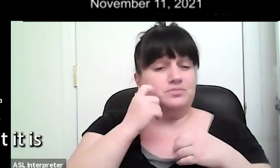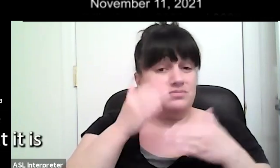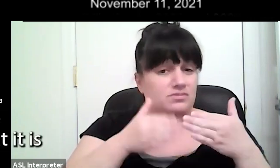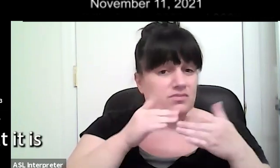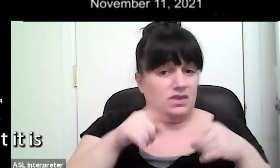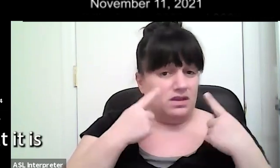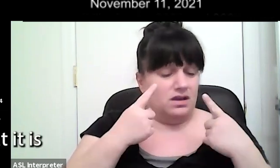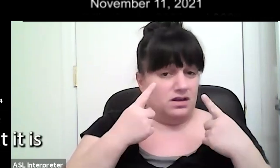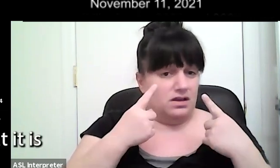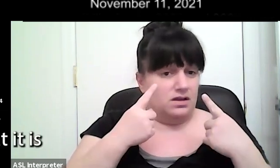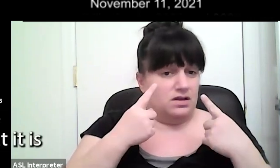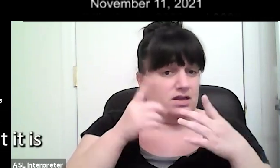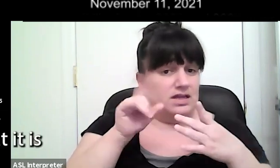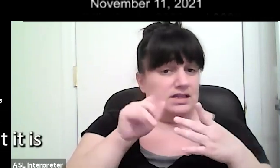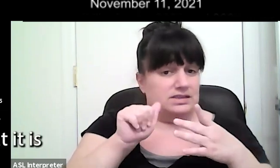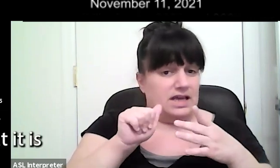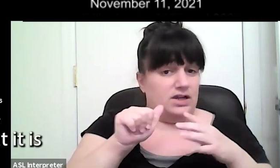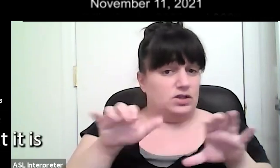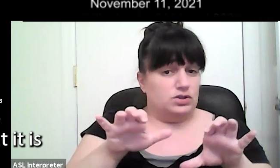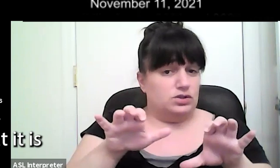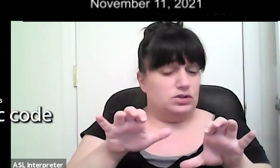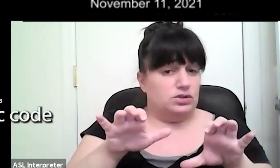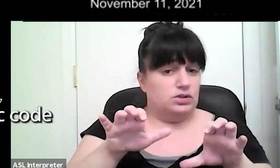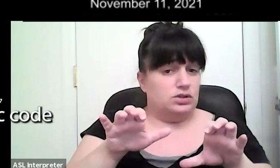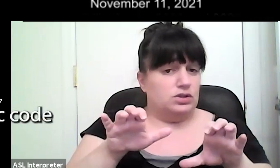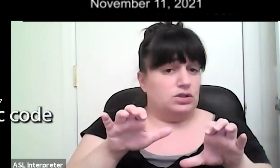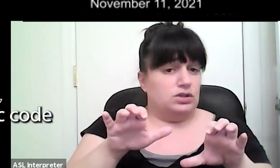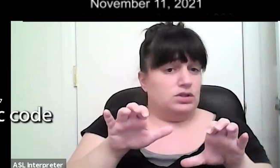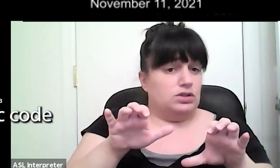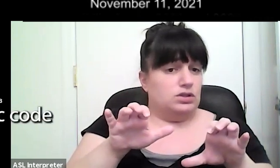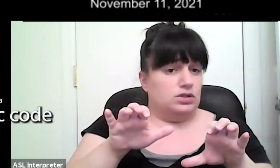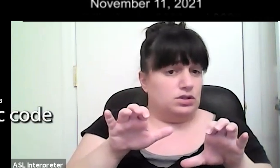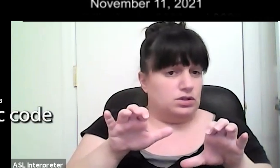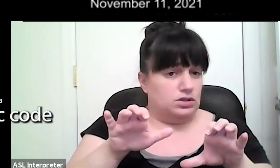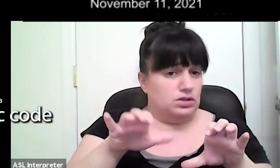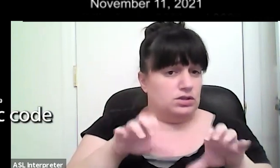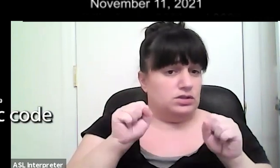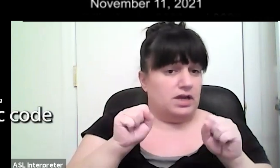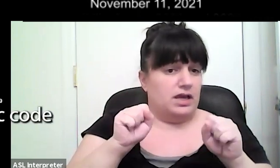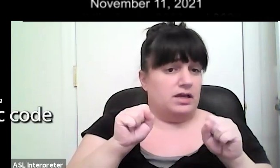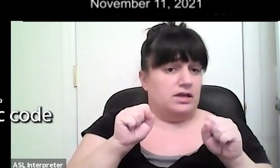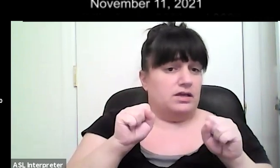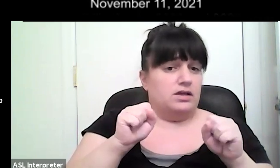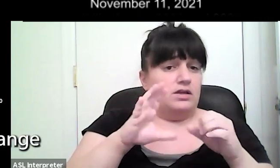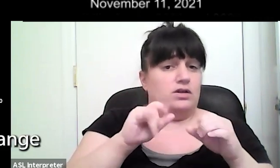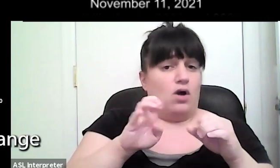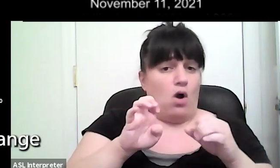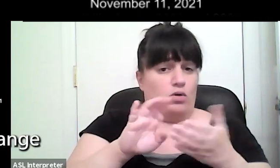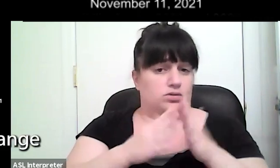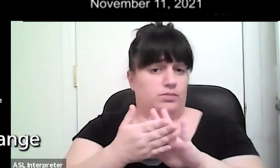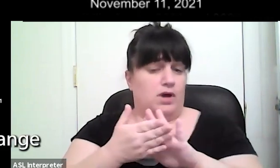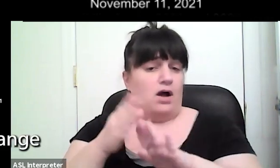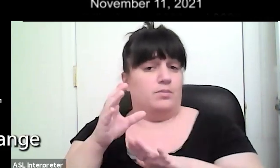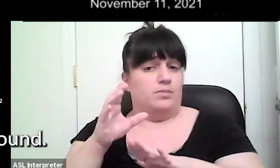what the data is doing, what it is doing is basically taking the genetic code and converting into sound. So if there